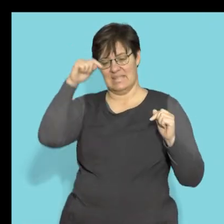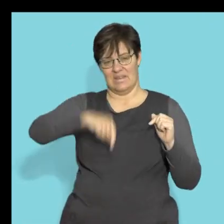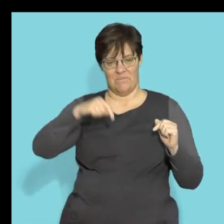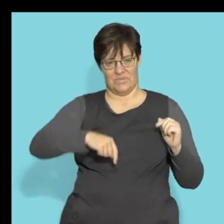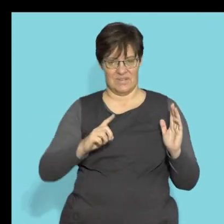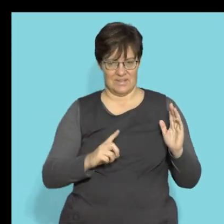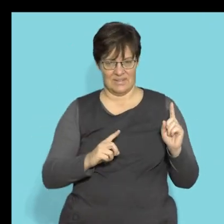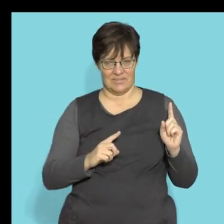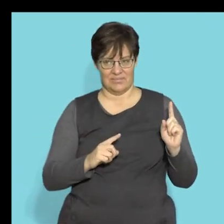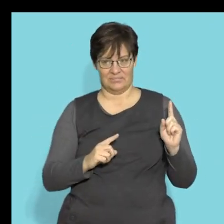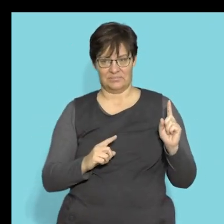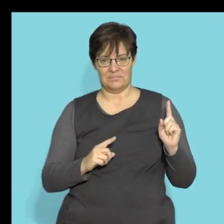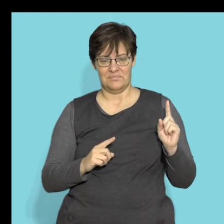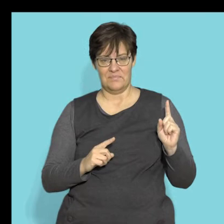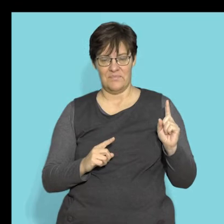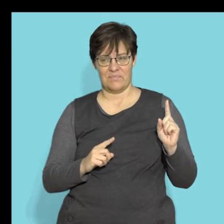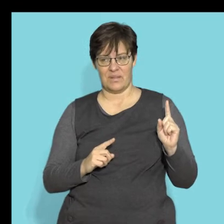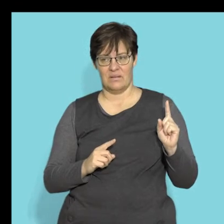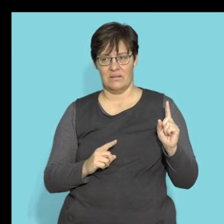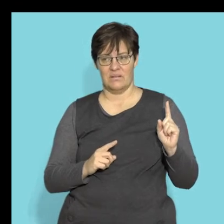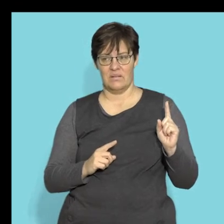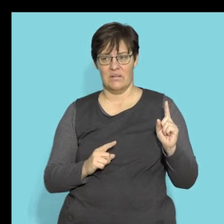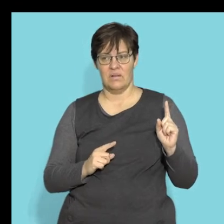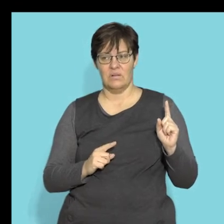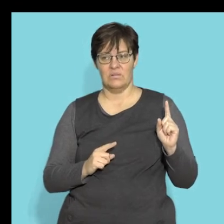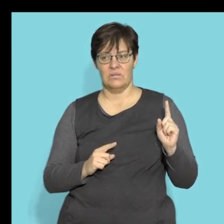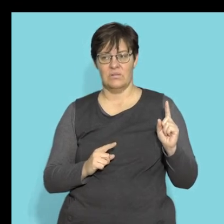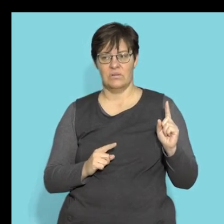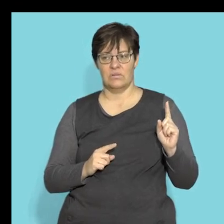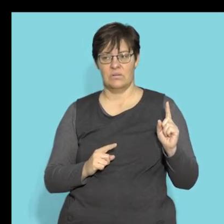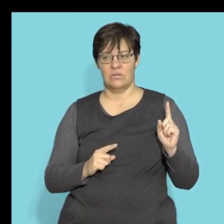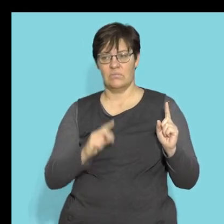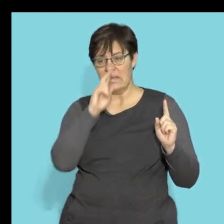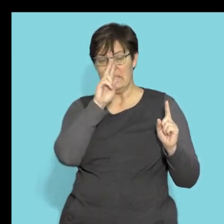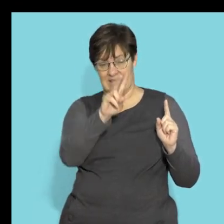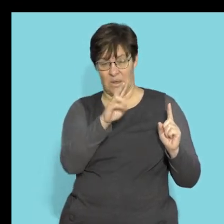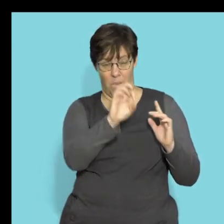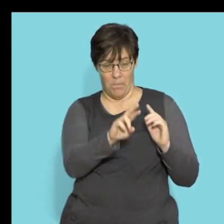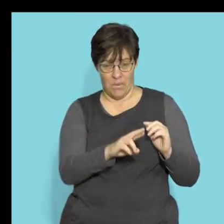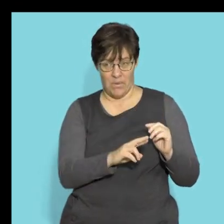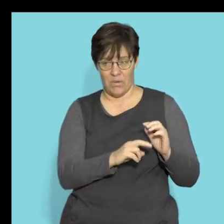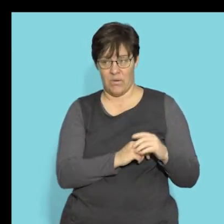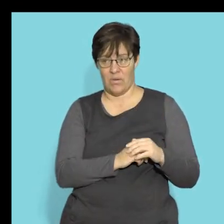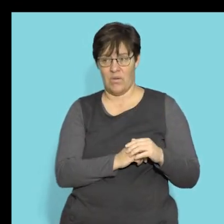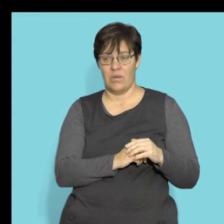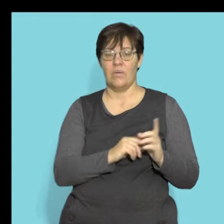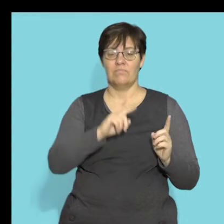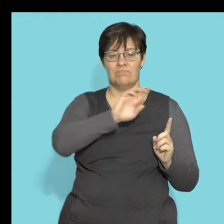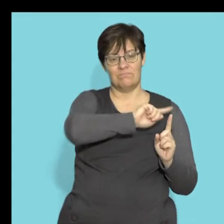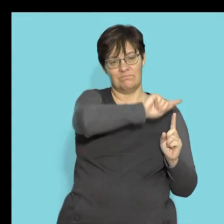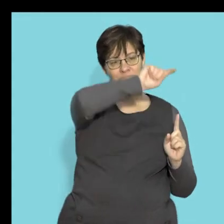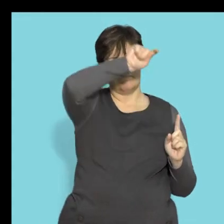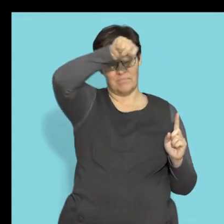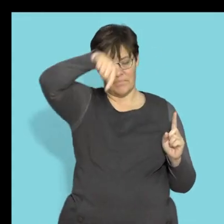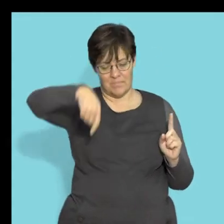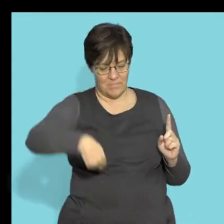downwards. And they're on the axle, so it's starting to move, I hope you can see, in a